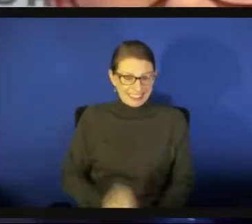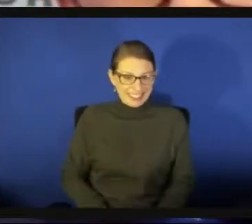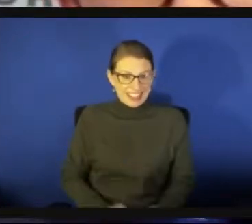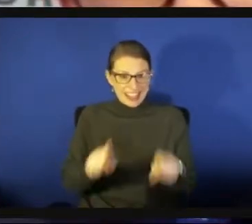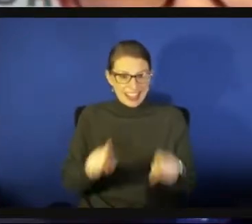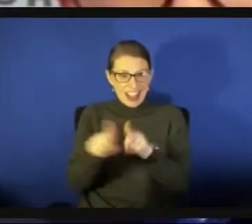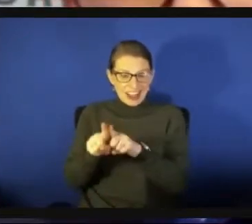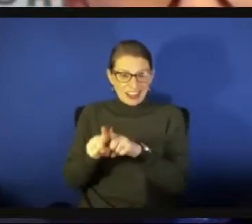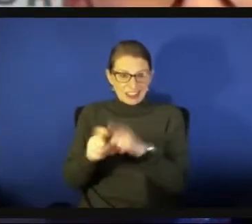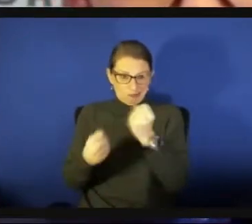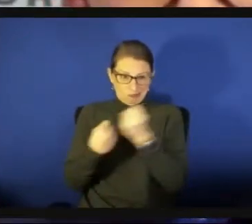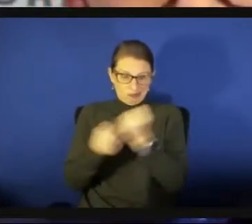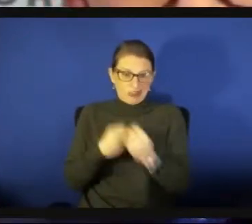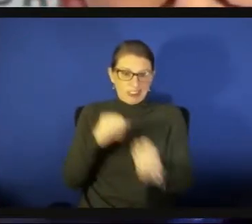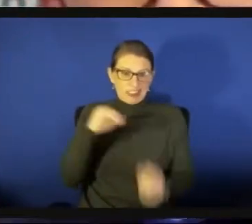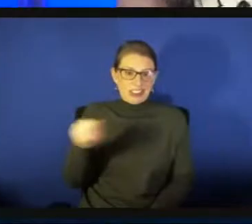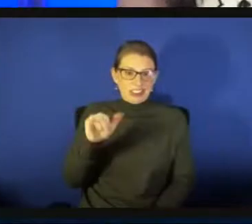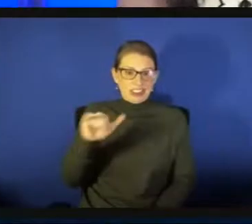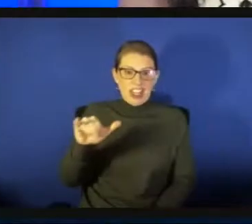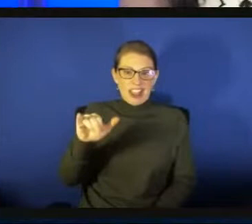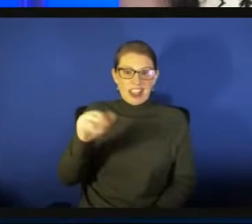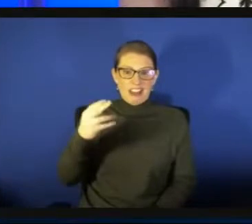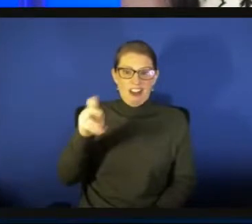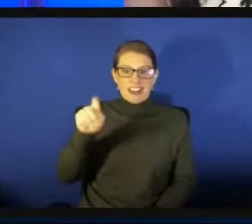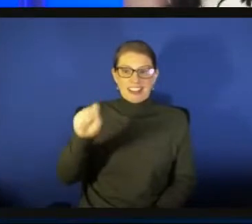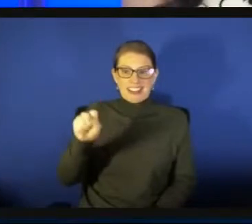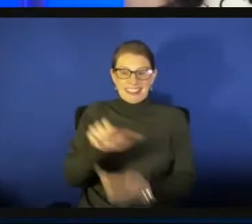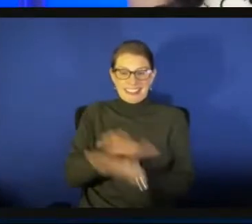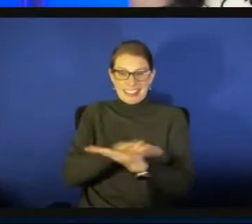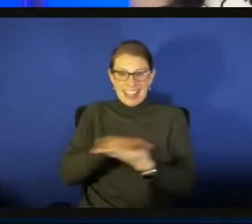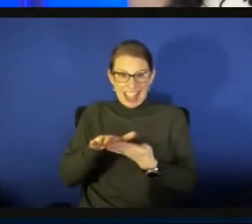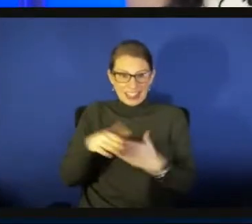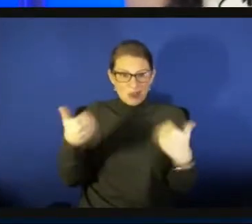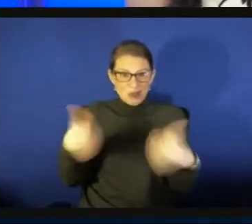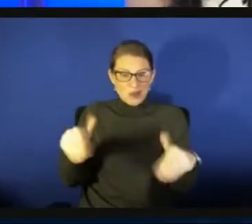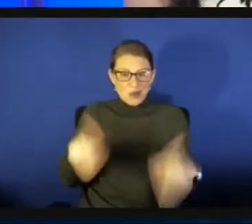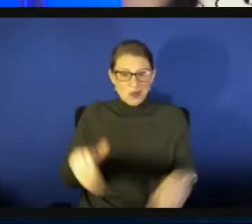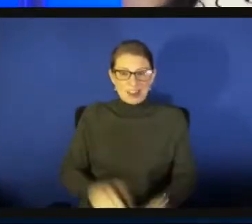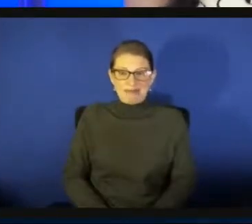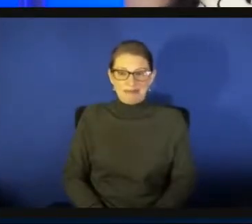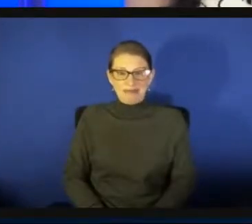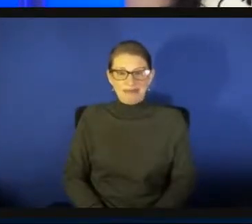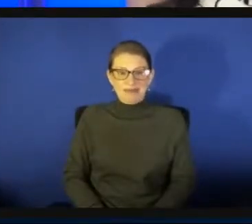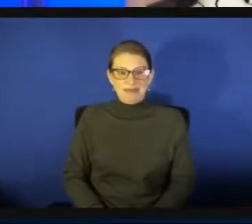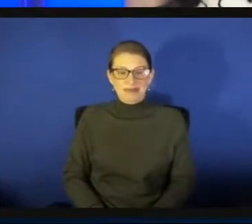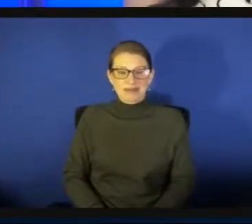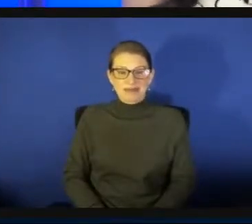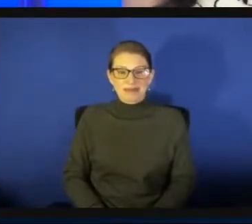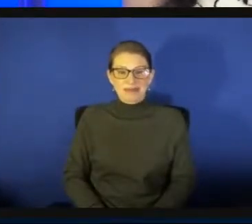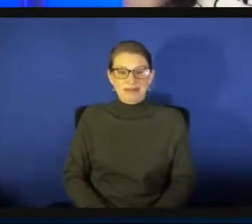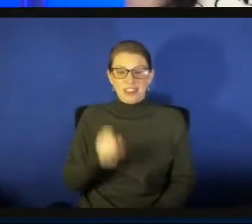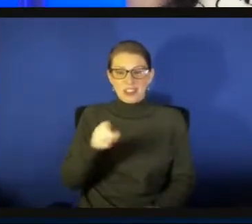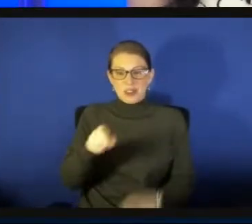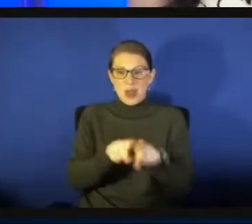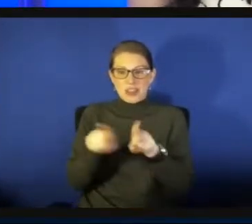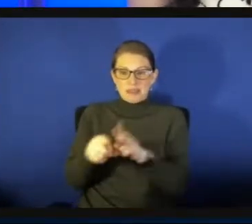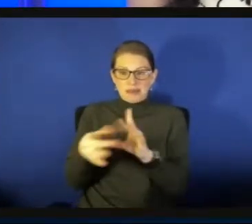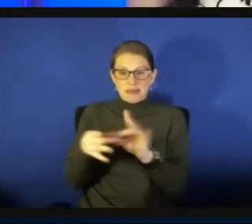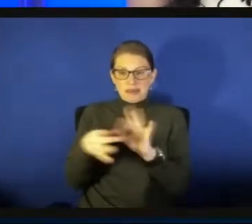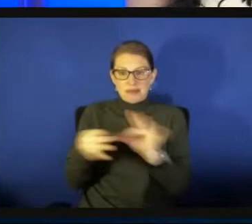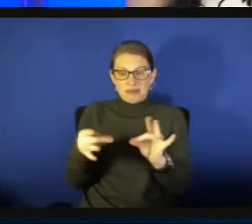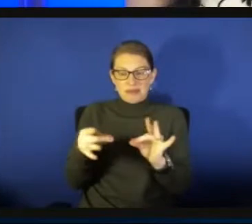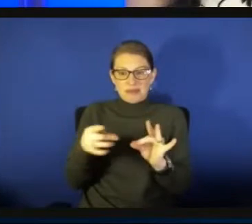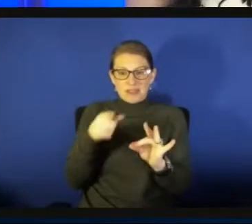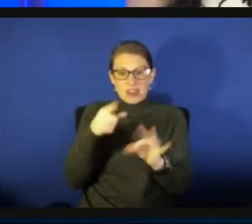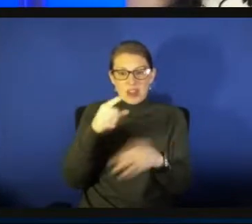for the Jayhawks. Oh, nice. That's a twofer, of course. So thank you for that. You also said, I want to ask you this, you were a World War